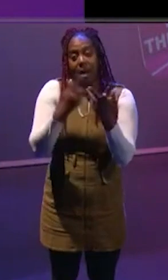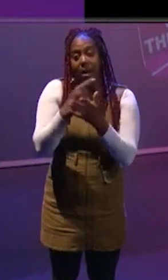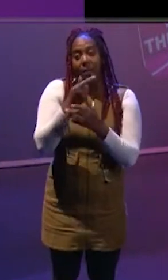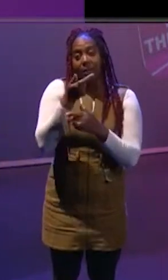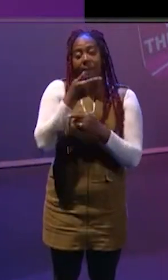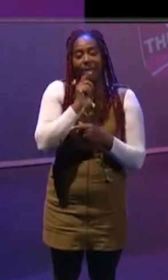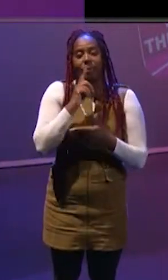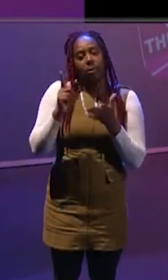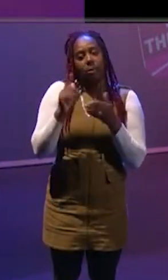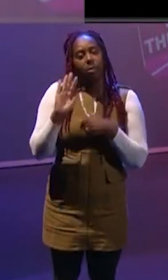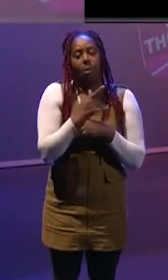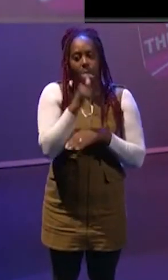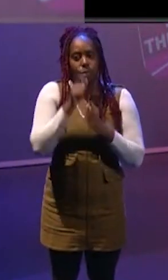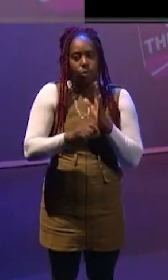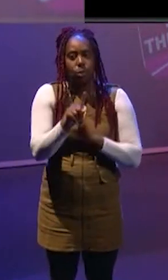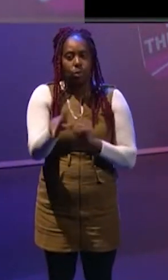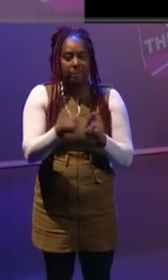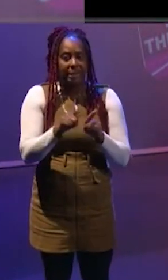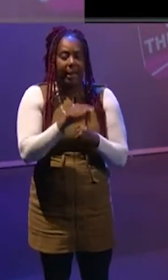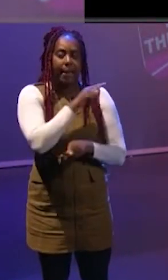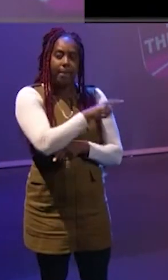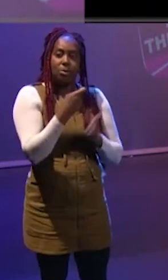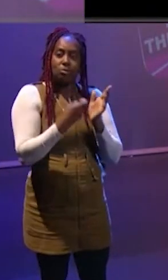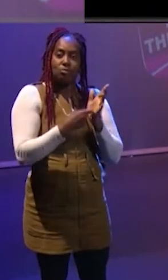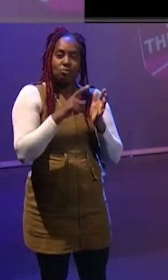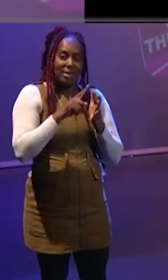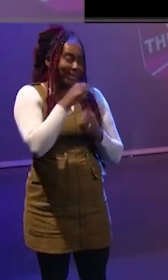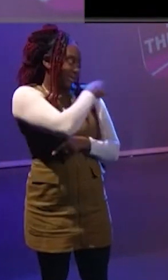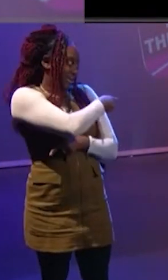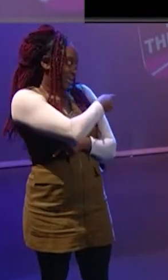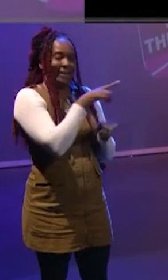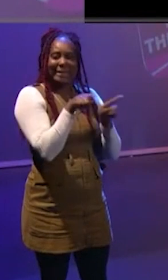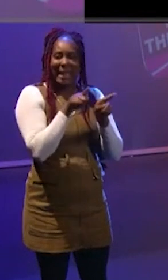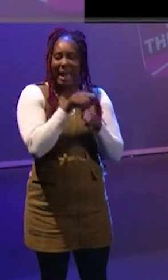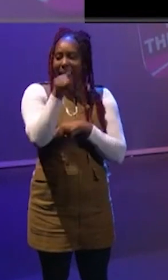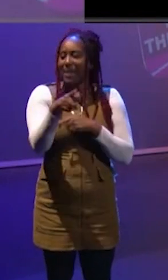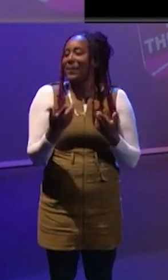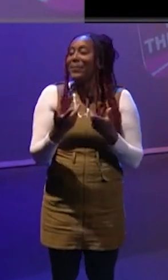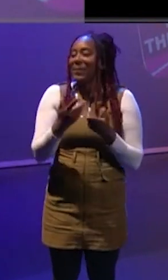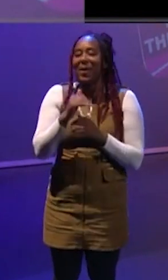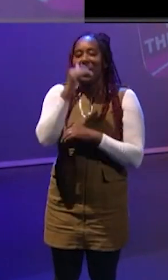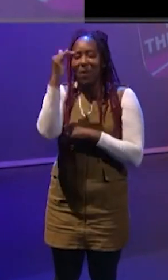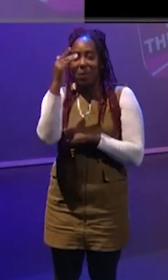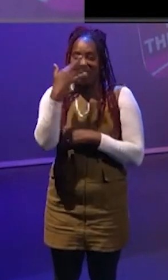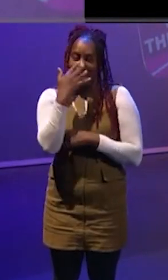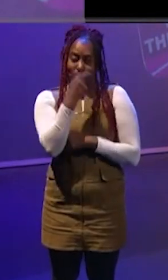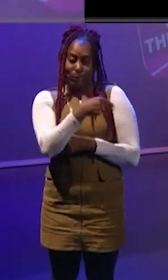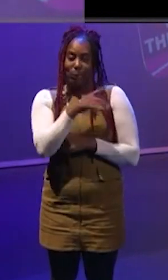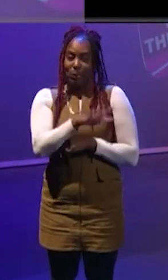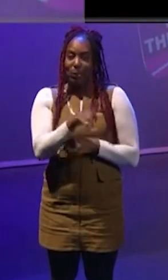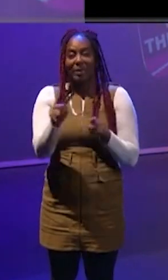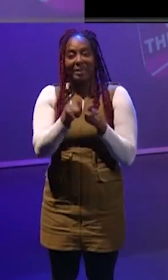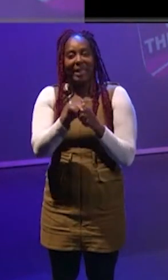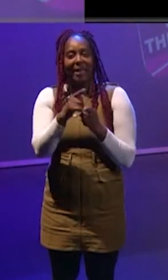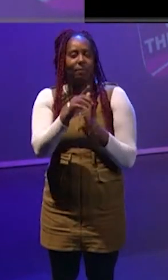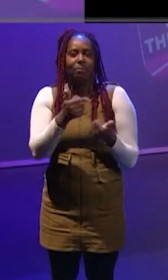Yeah. Yeah, I think I'm a bit older than you. But the imposter syndrome never goes away. I think that, and what I said earlier about